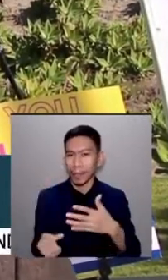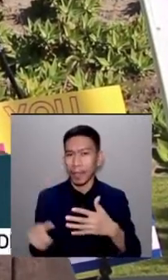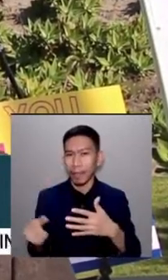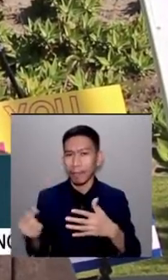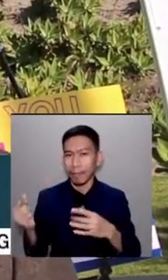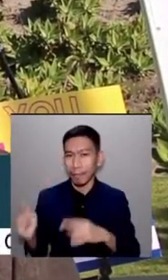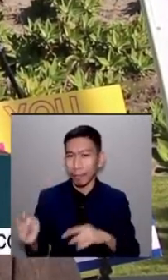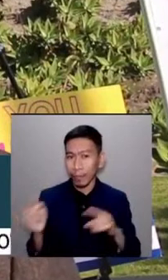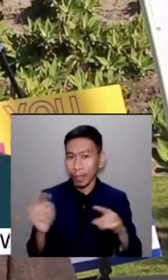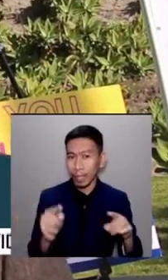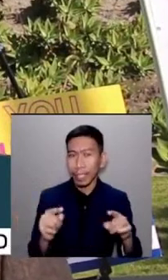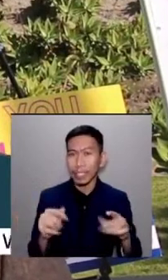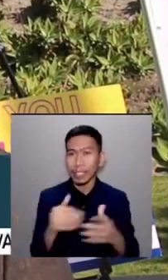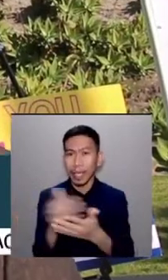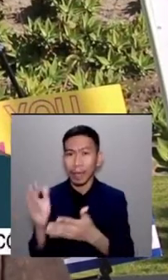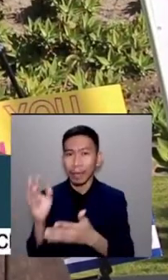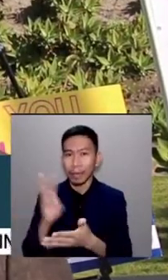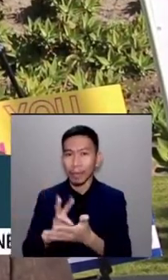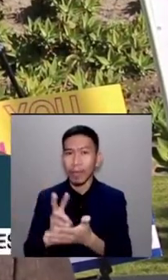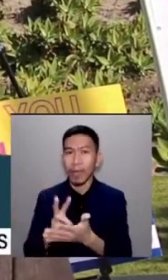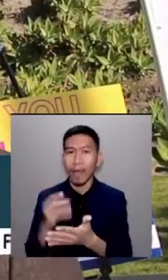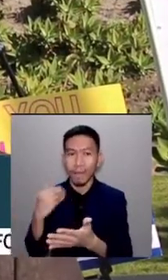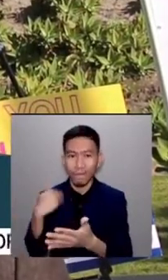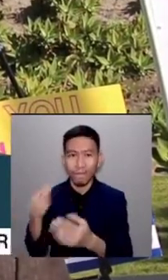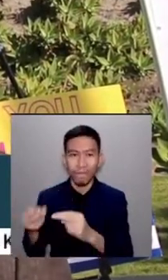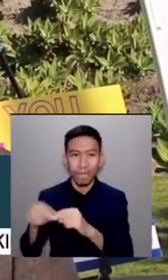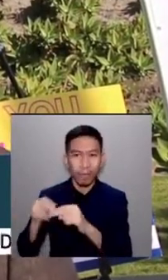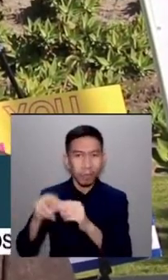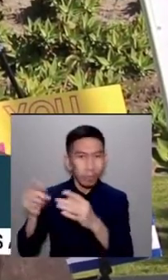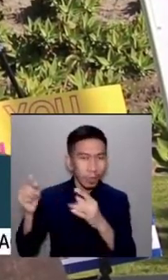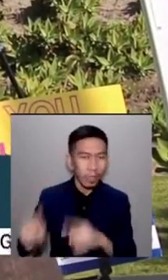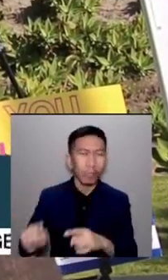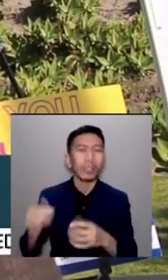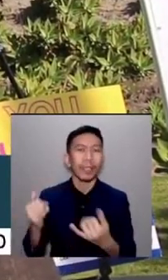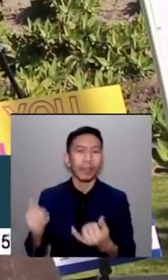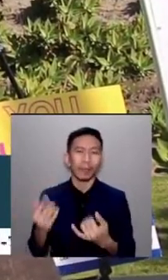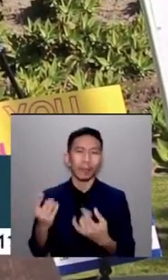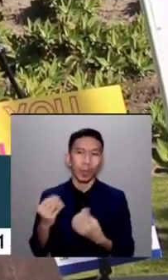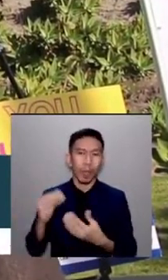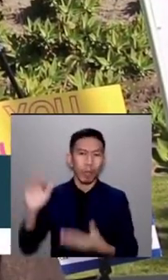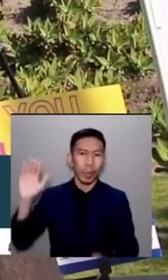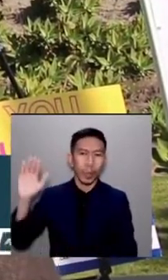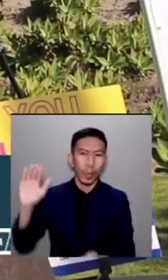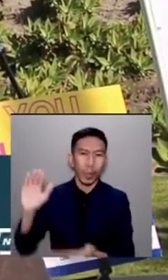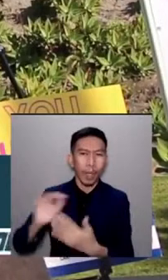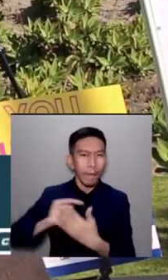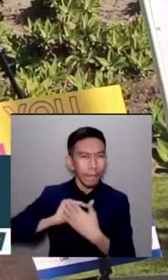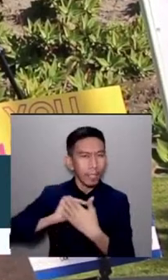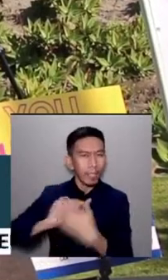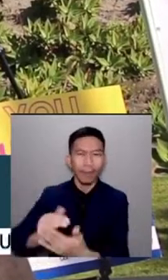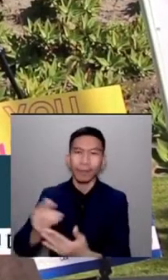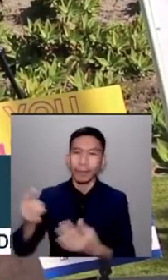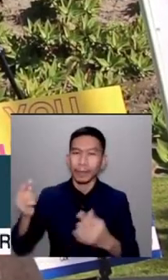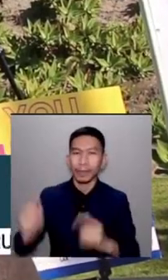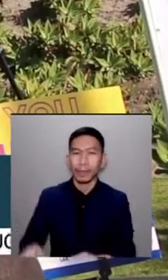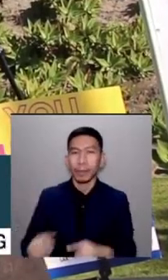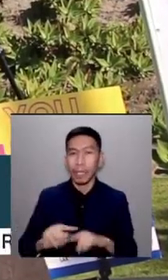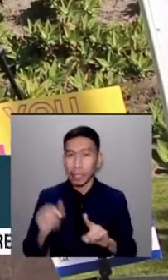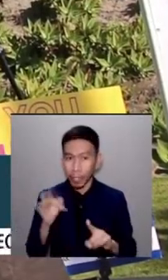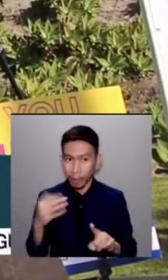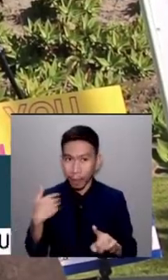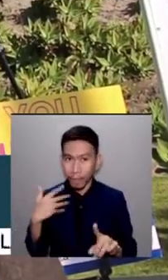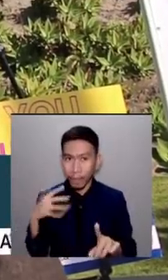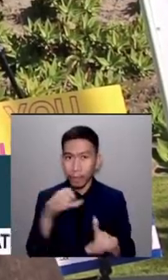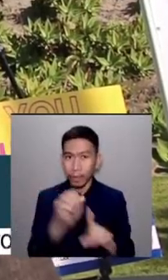some locations, making sure that we're doing everything possible to prevent them from happening in the first place. And certainly if they're occurring, when they're